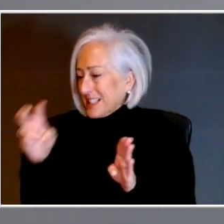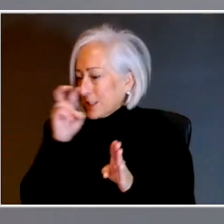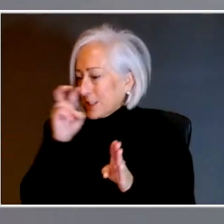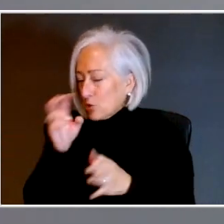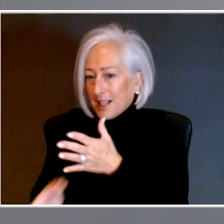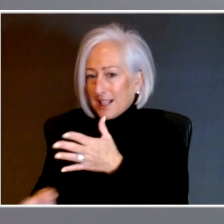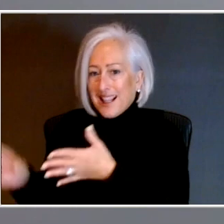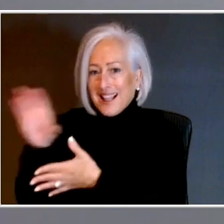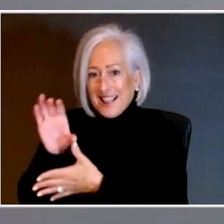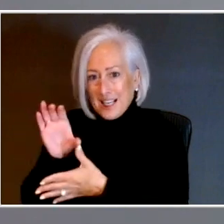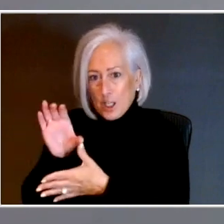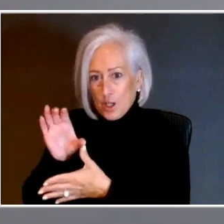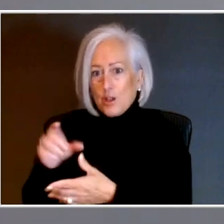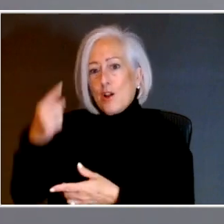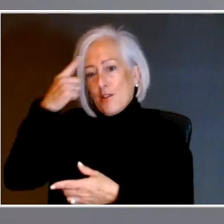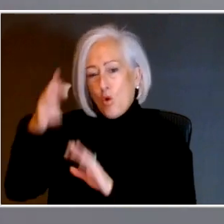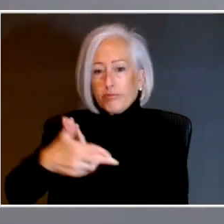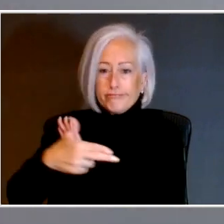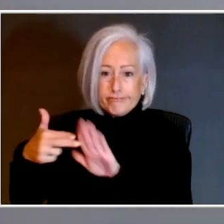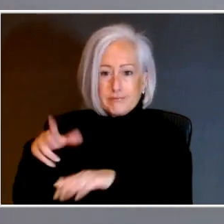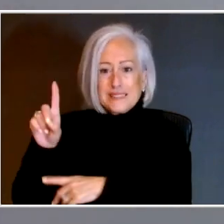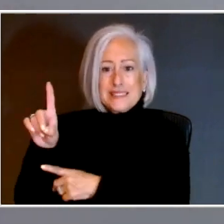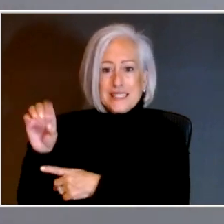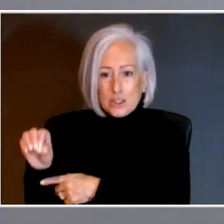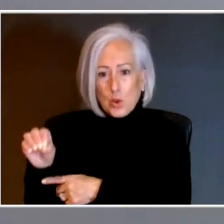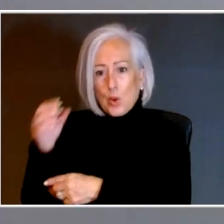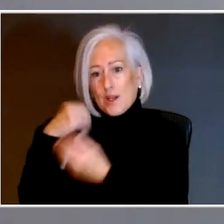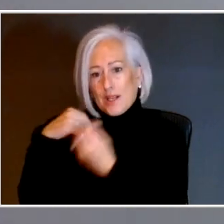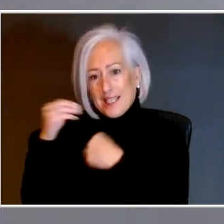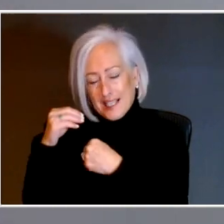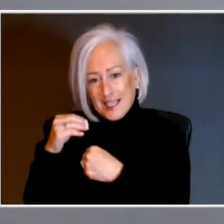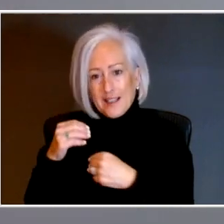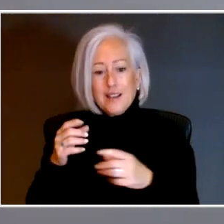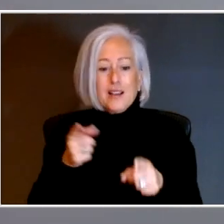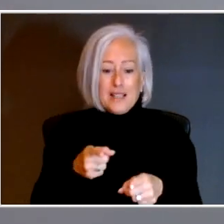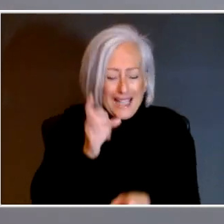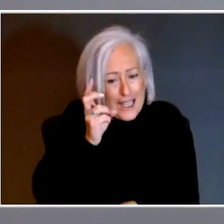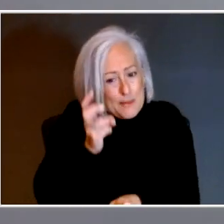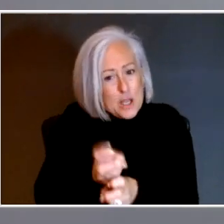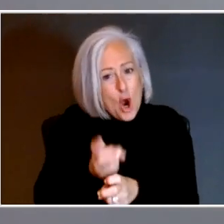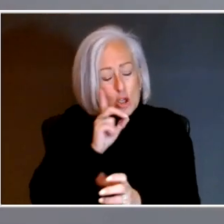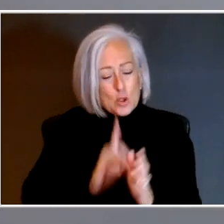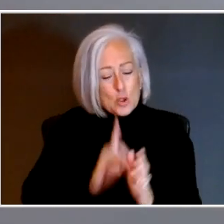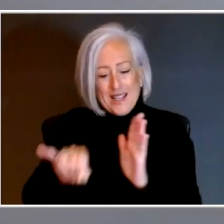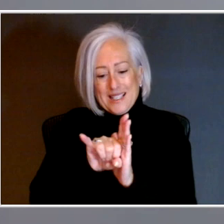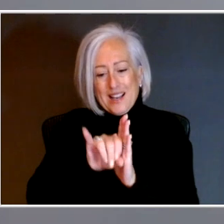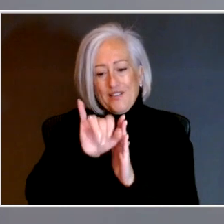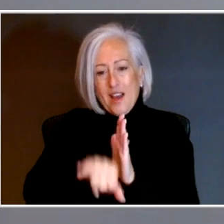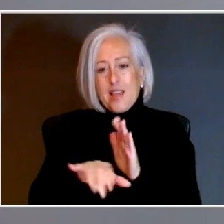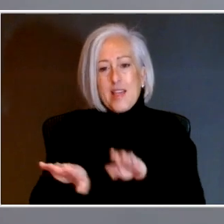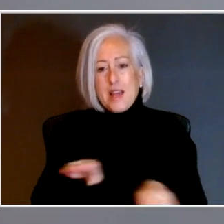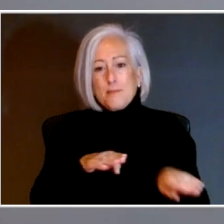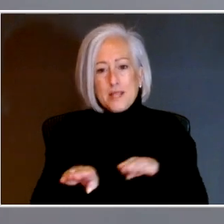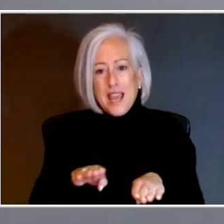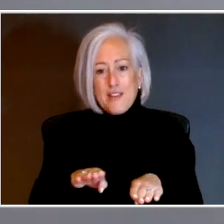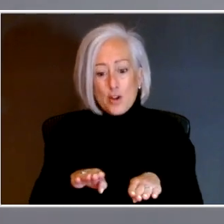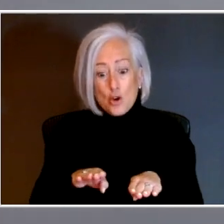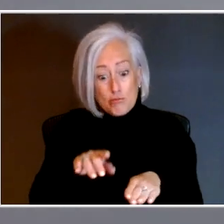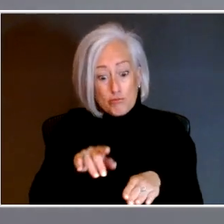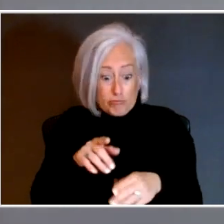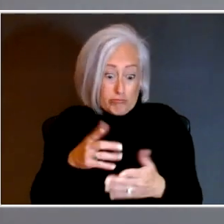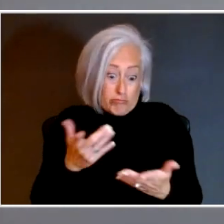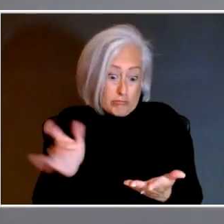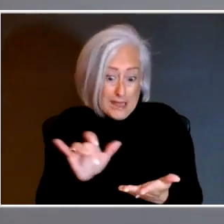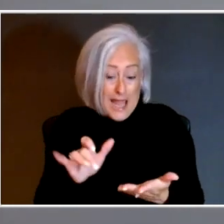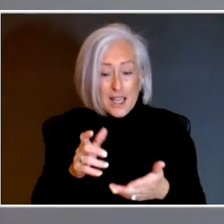criteria for an eating disorder. And it can be really difficult to identify some of those behaviors as problematic, and in fact, a lot of them